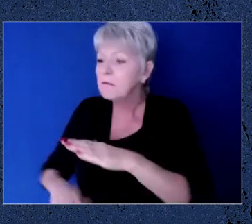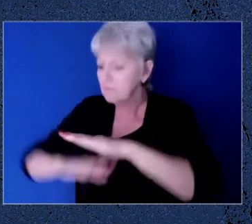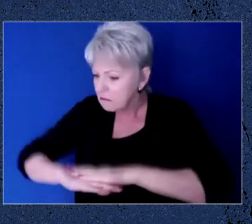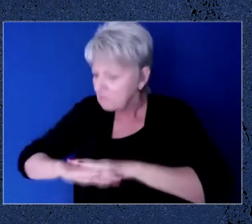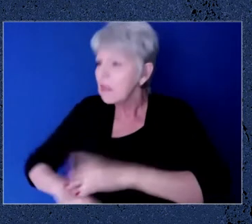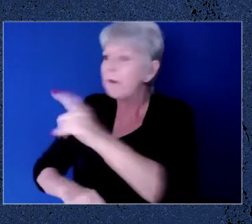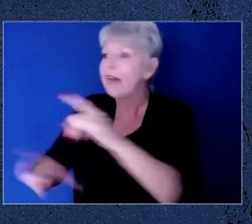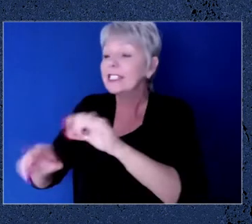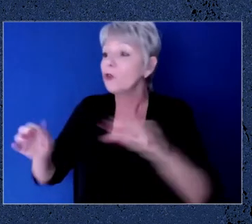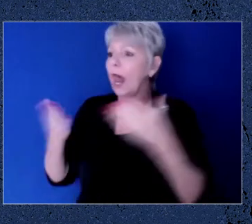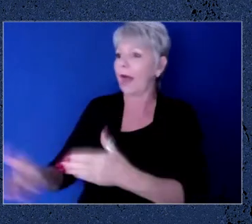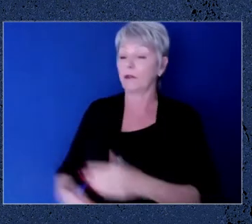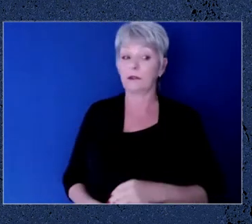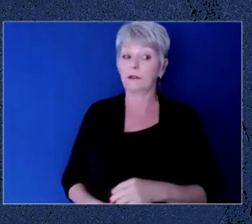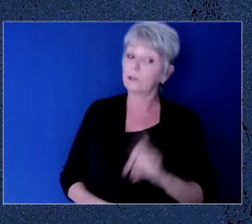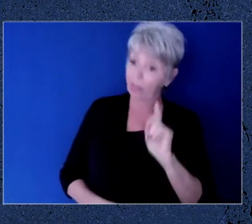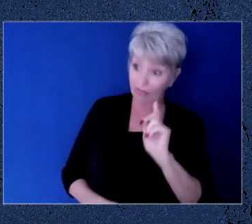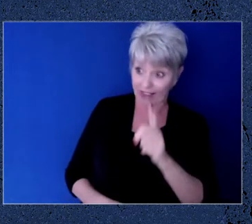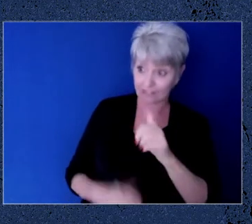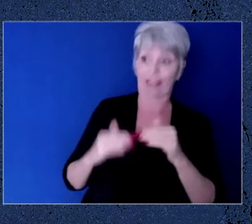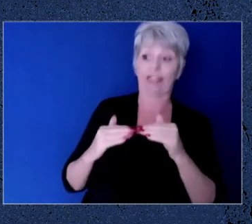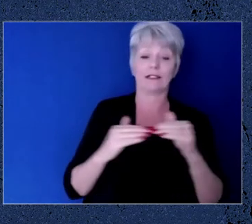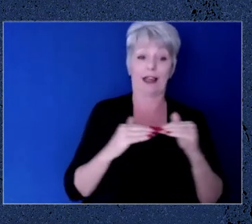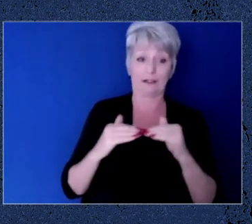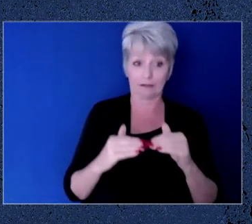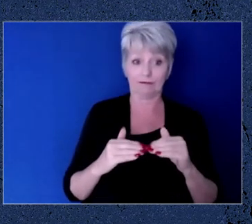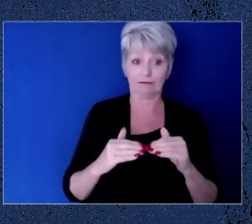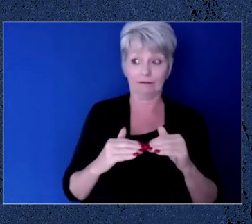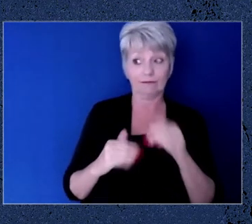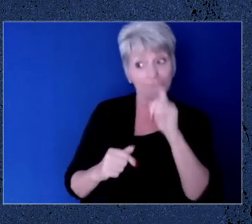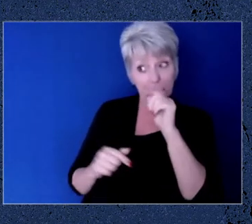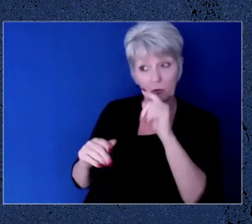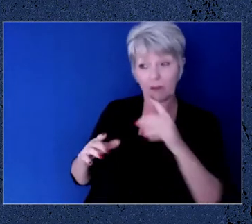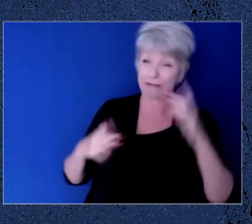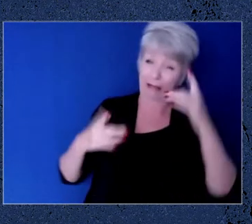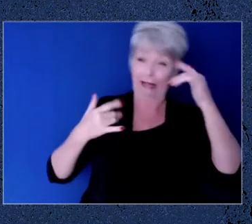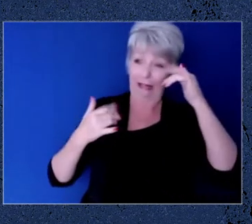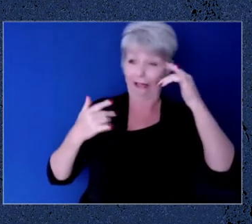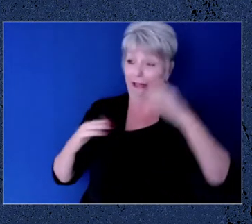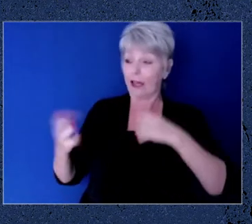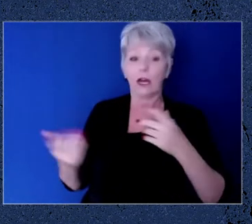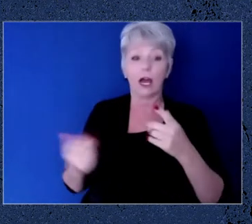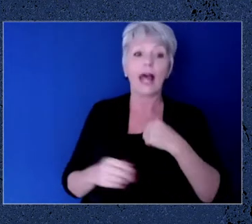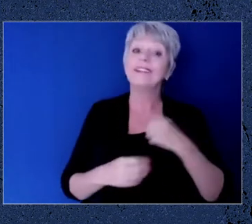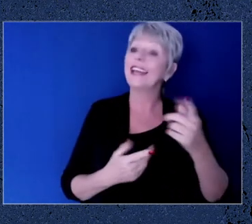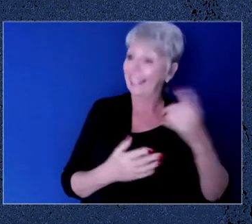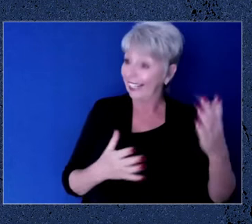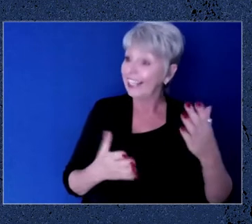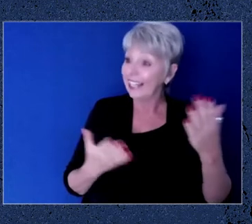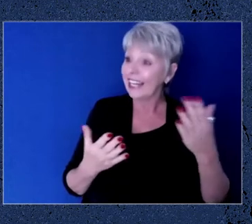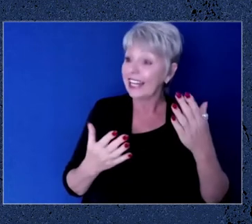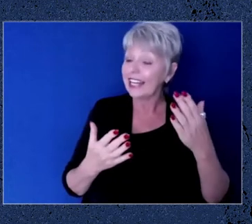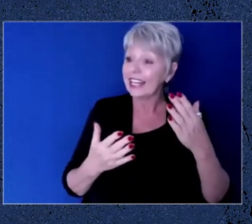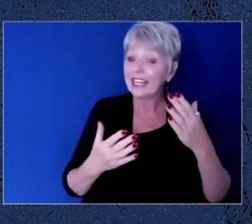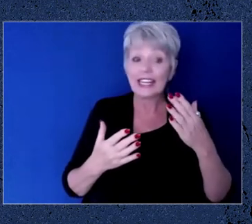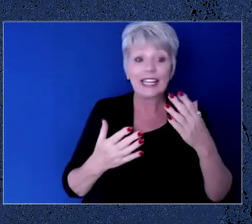standard, right? That's the standard. Yeah. And then people will, like us, you know, Indigenous scholars and allied scholars, clean up the